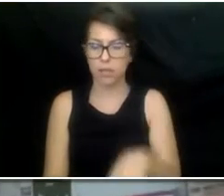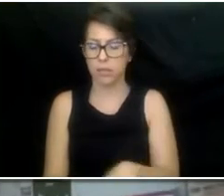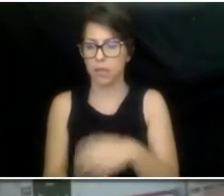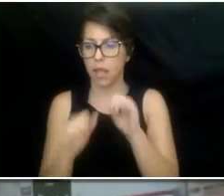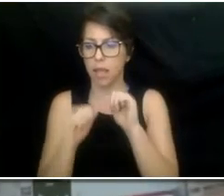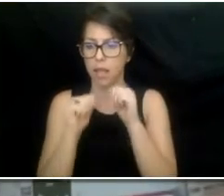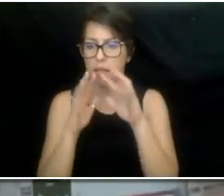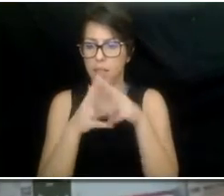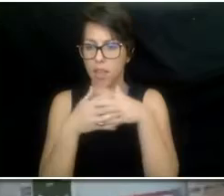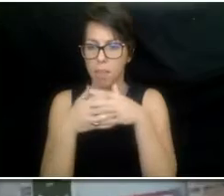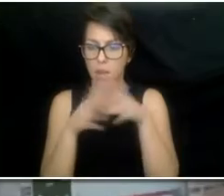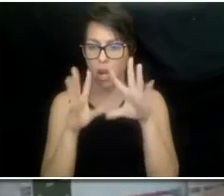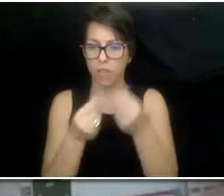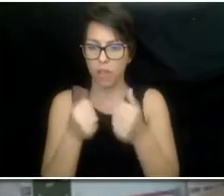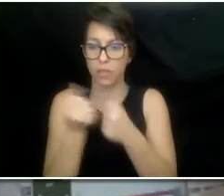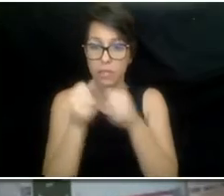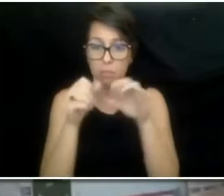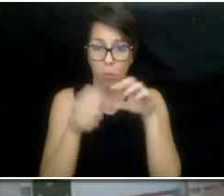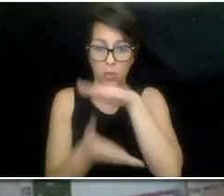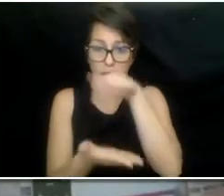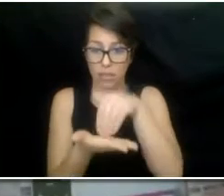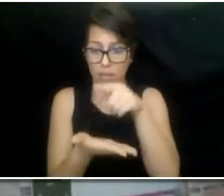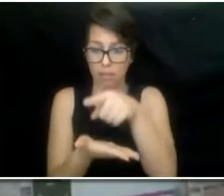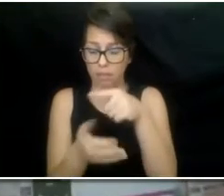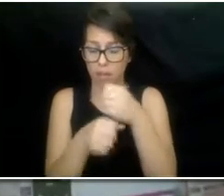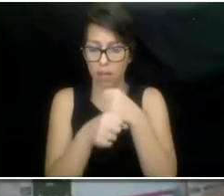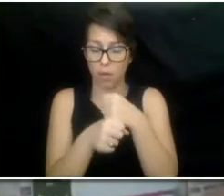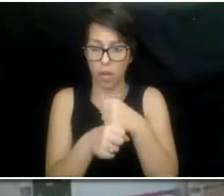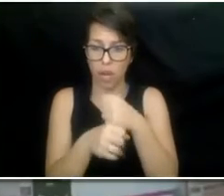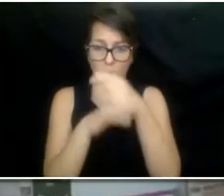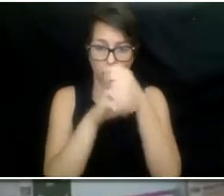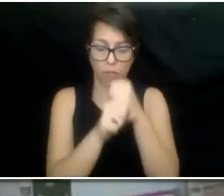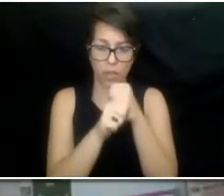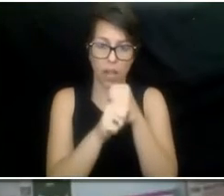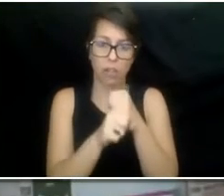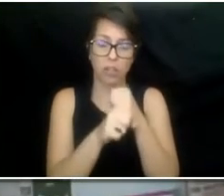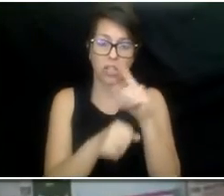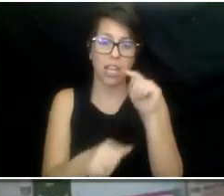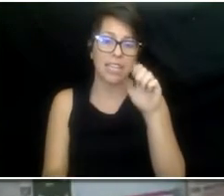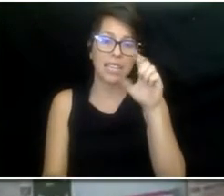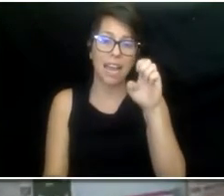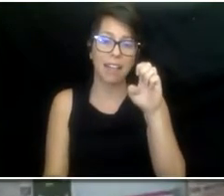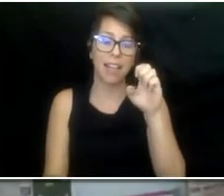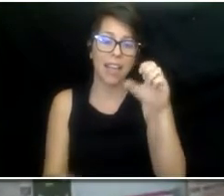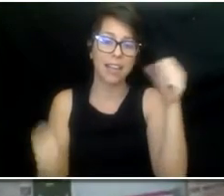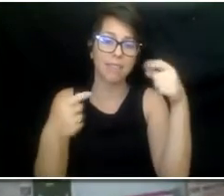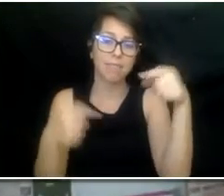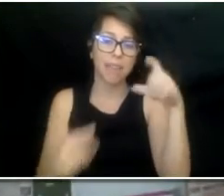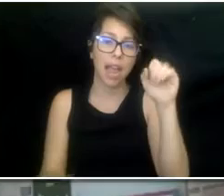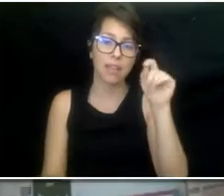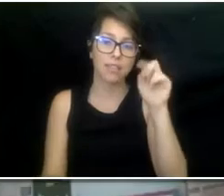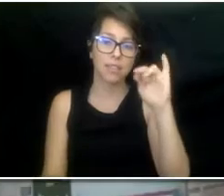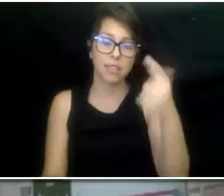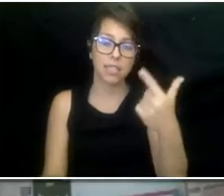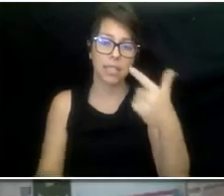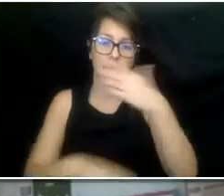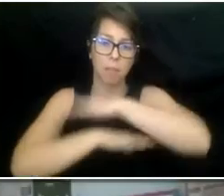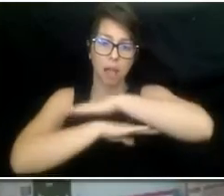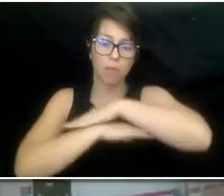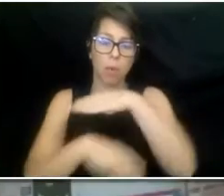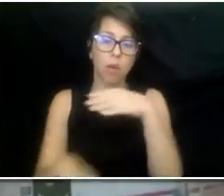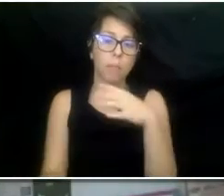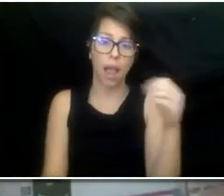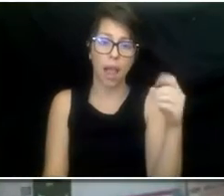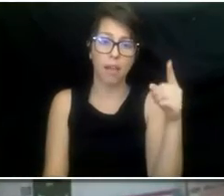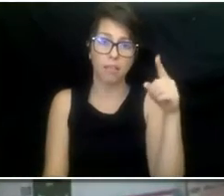responses to the pandemic in our communities we need to look no further than these culturally competent